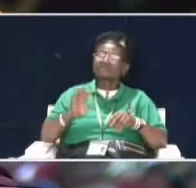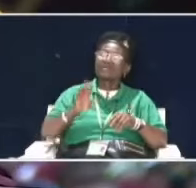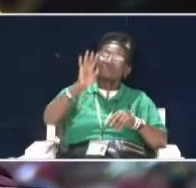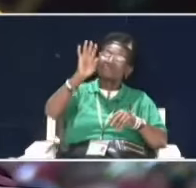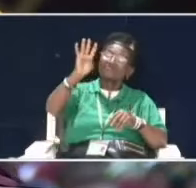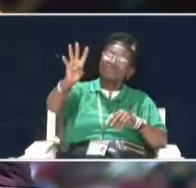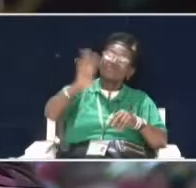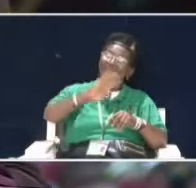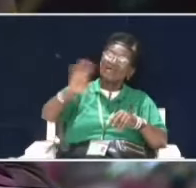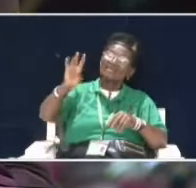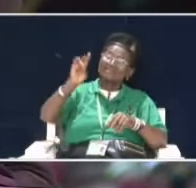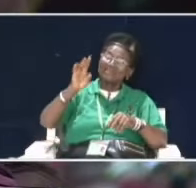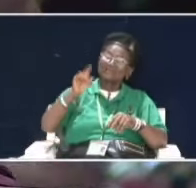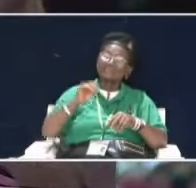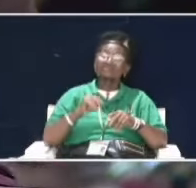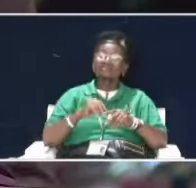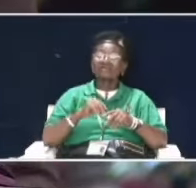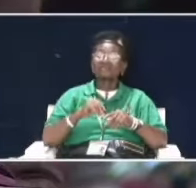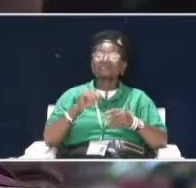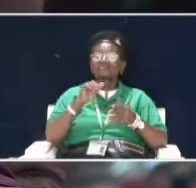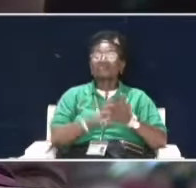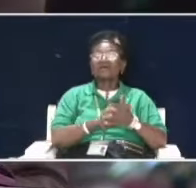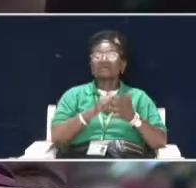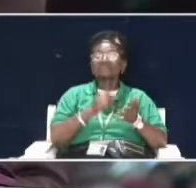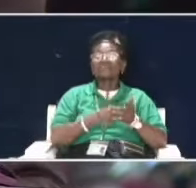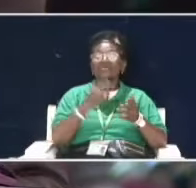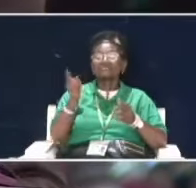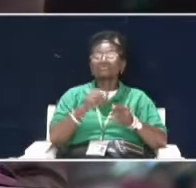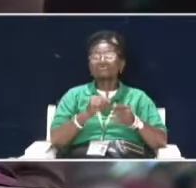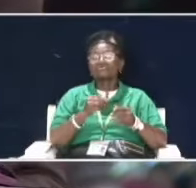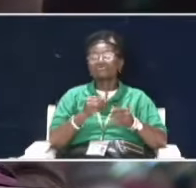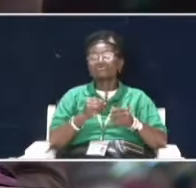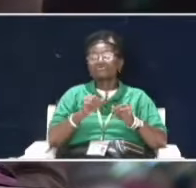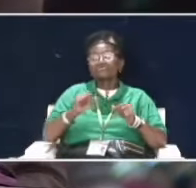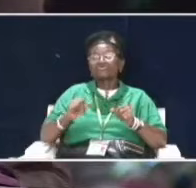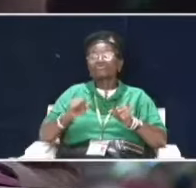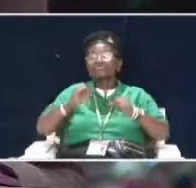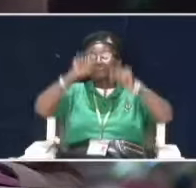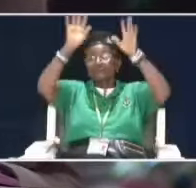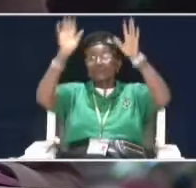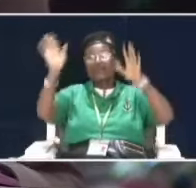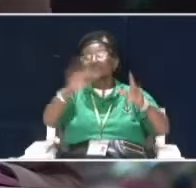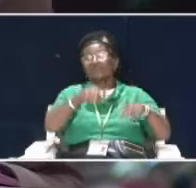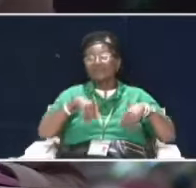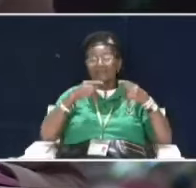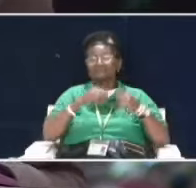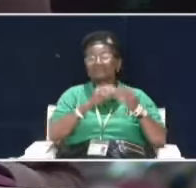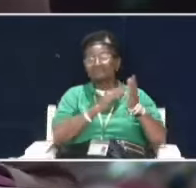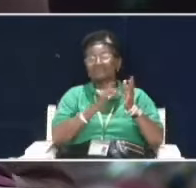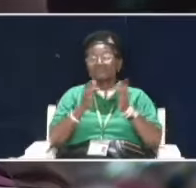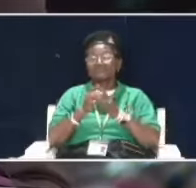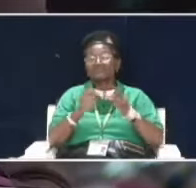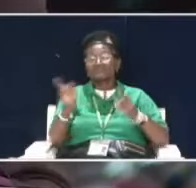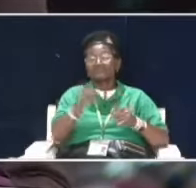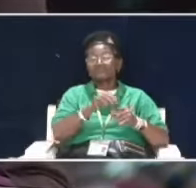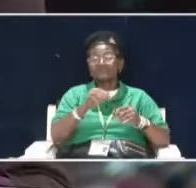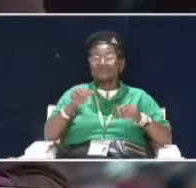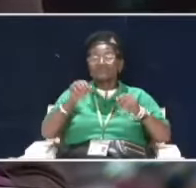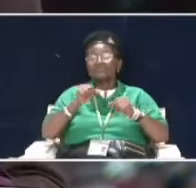7, that once you surrender your life to Jesus, you submit to God,